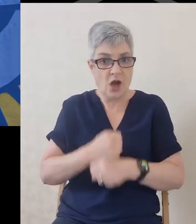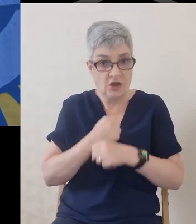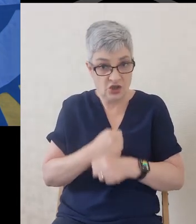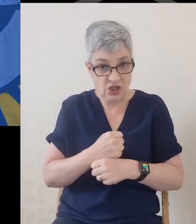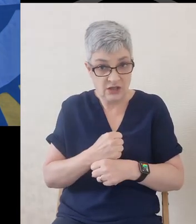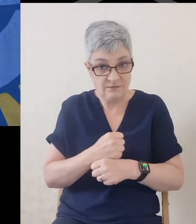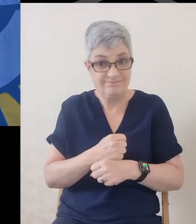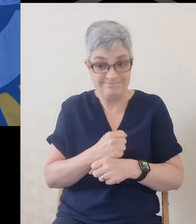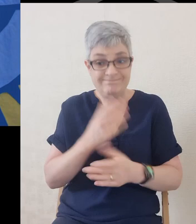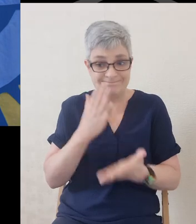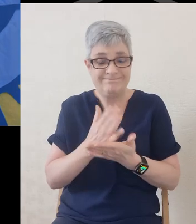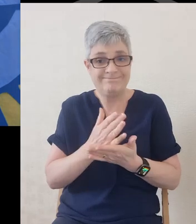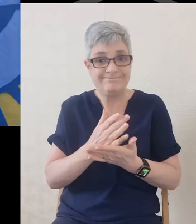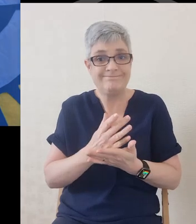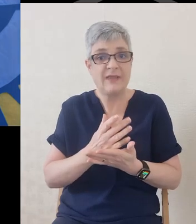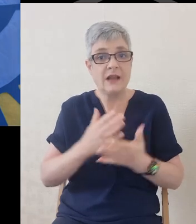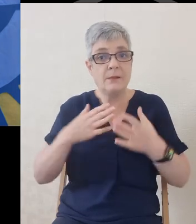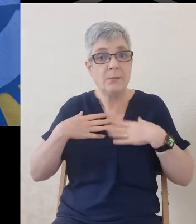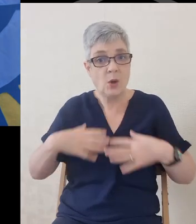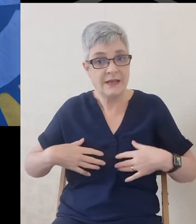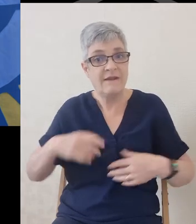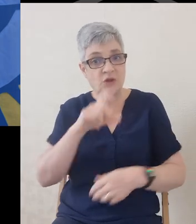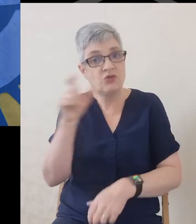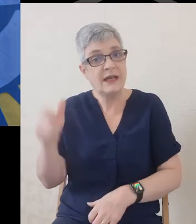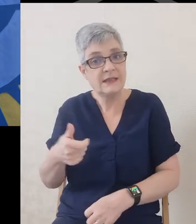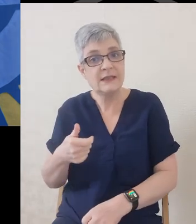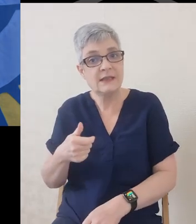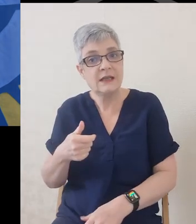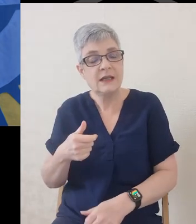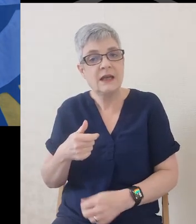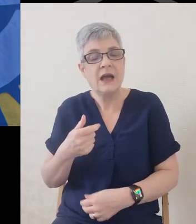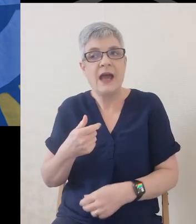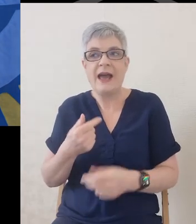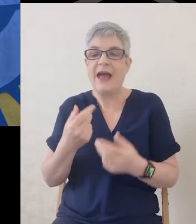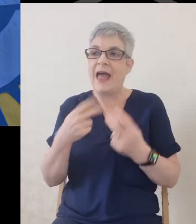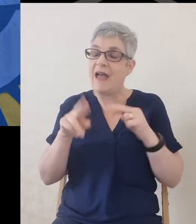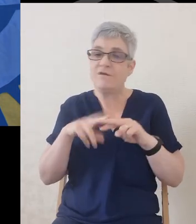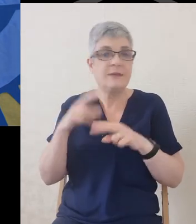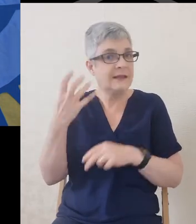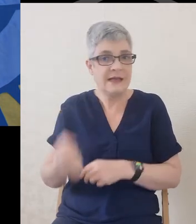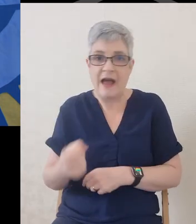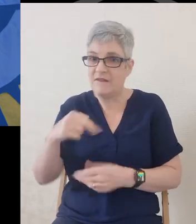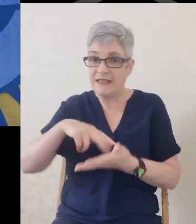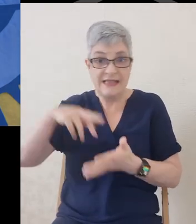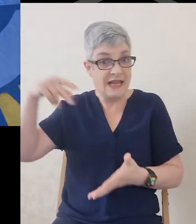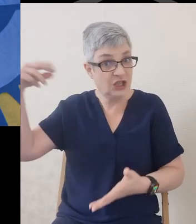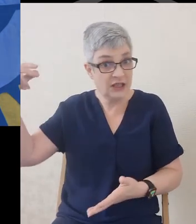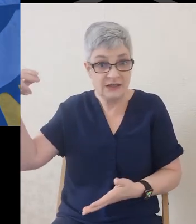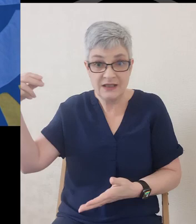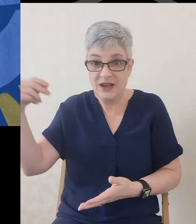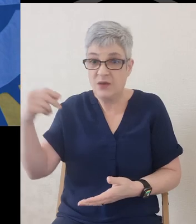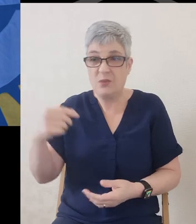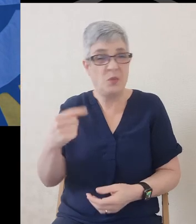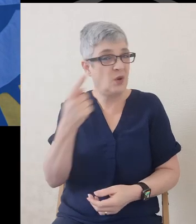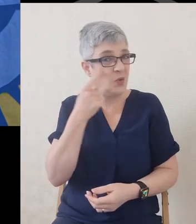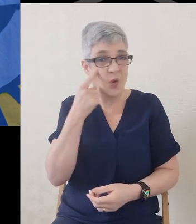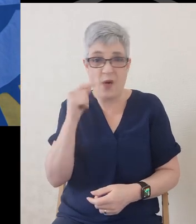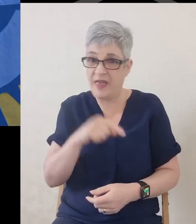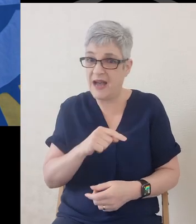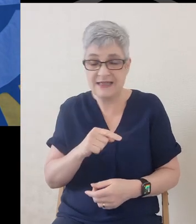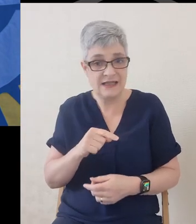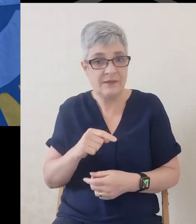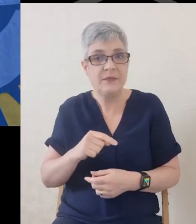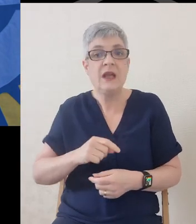the ascension here, the thought would never occur to Jesus' followers. Had Jesus not been so clearly and so